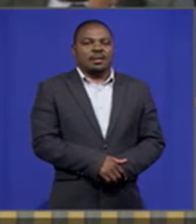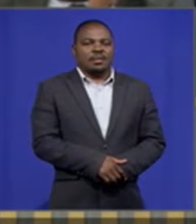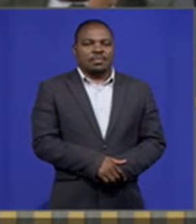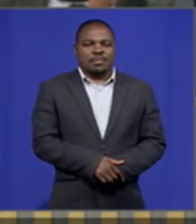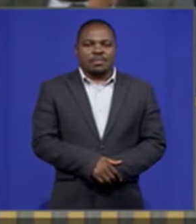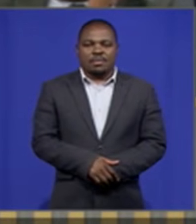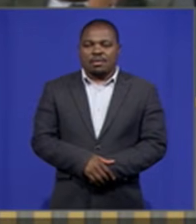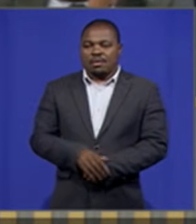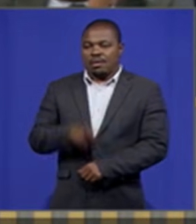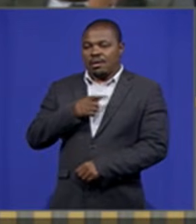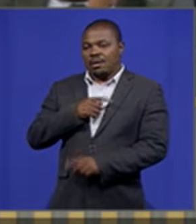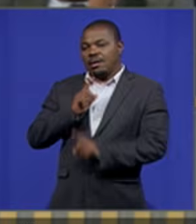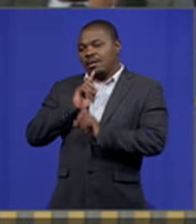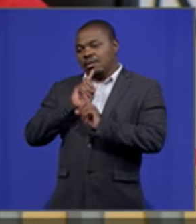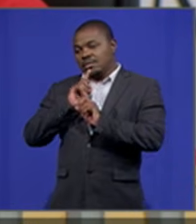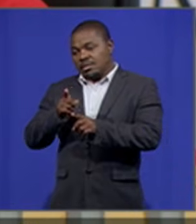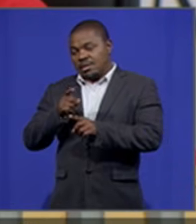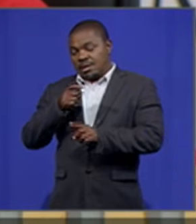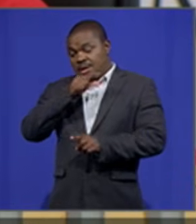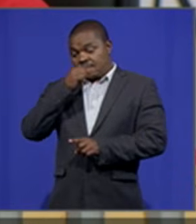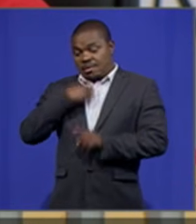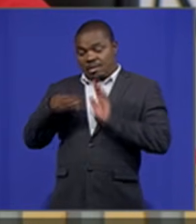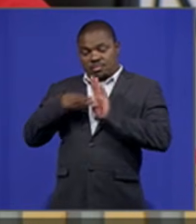Answers, I'm not going to incriminate myself.